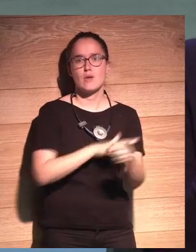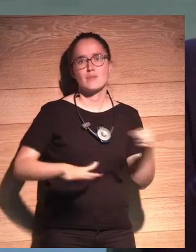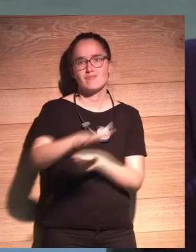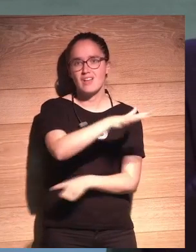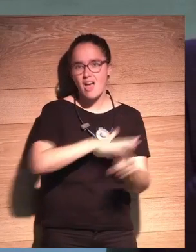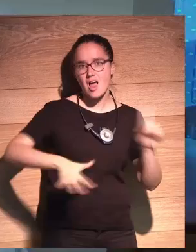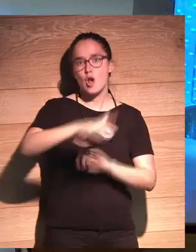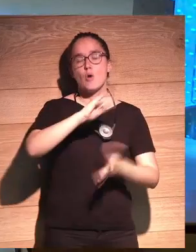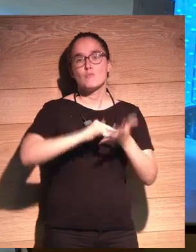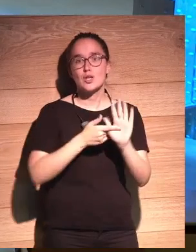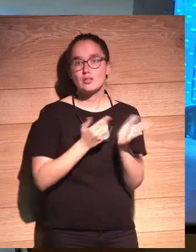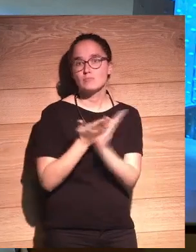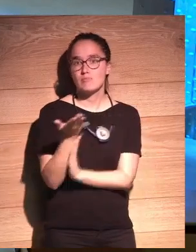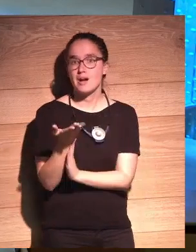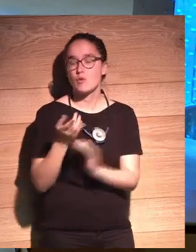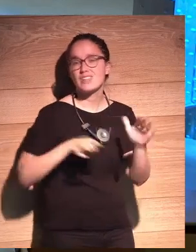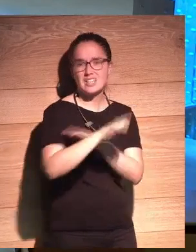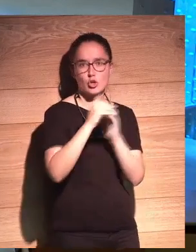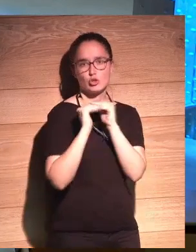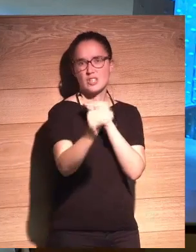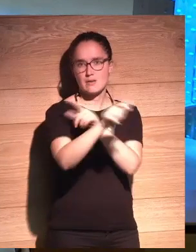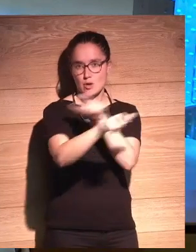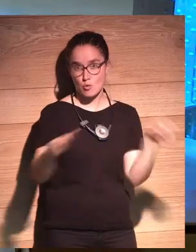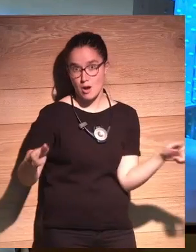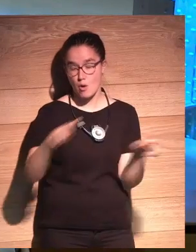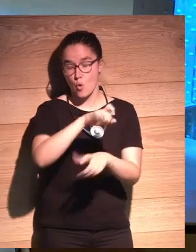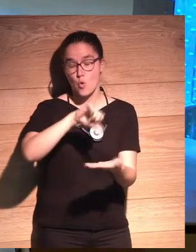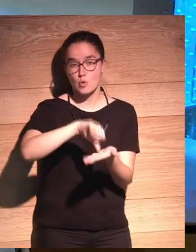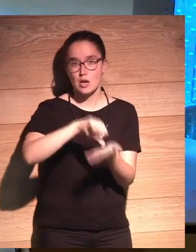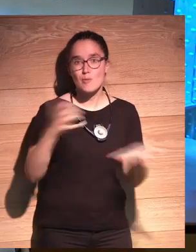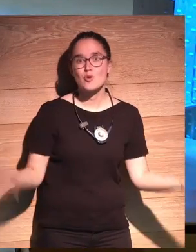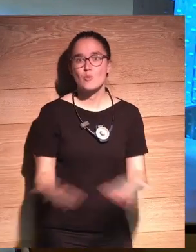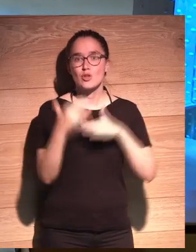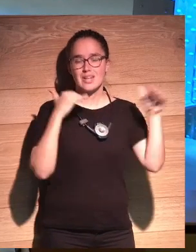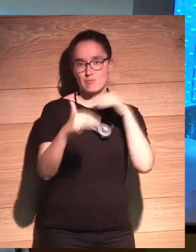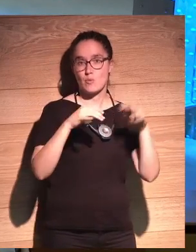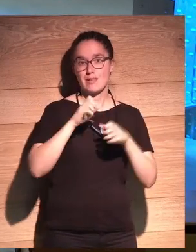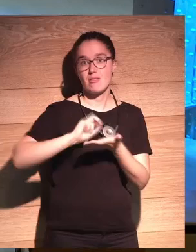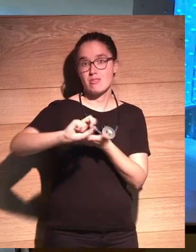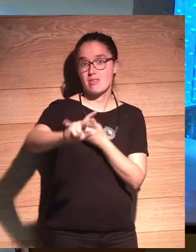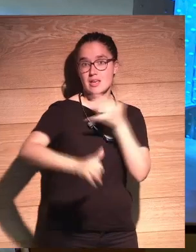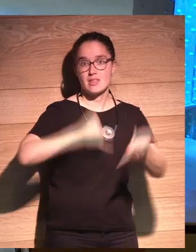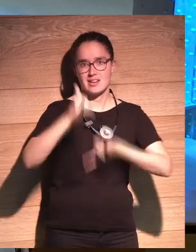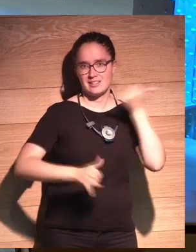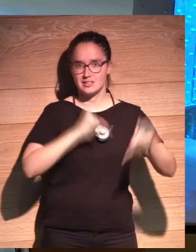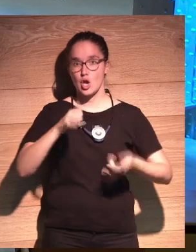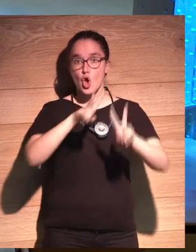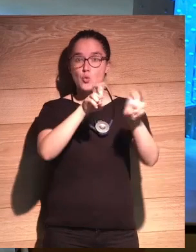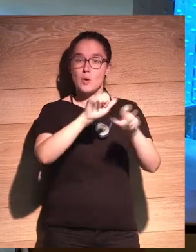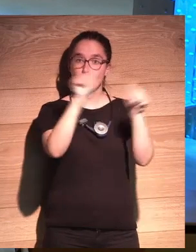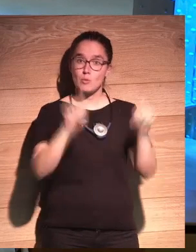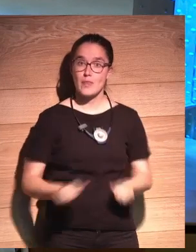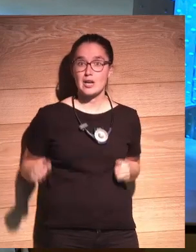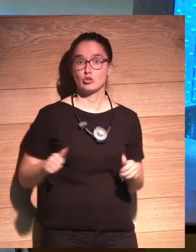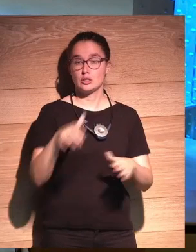different responsibilities, she has developed strategies and projects for the prevention and promotion of health, environmental education,